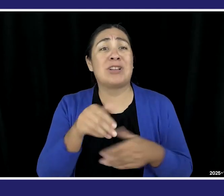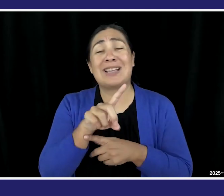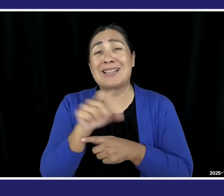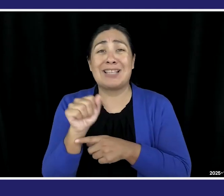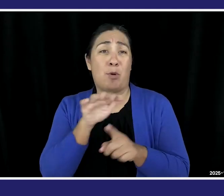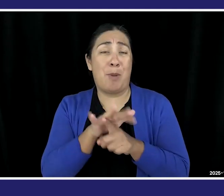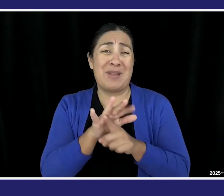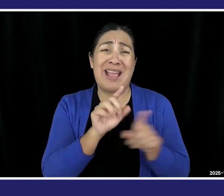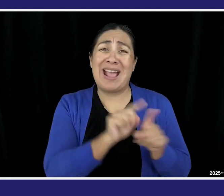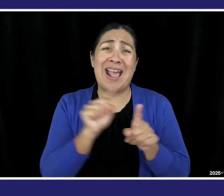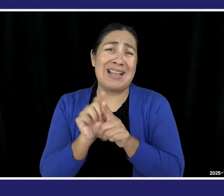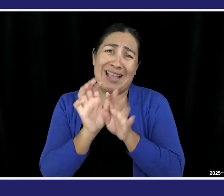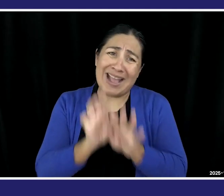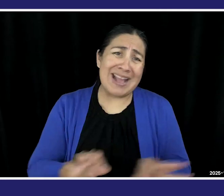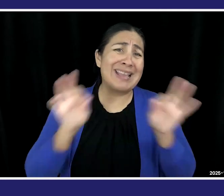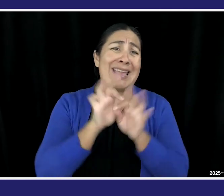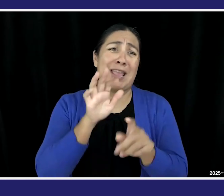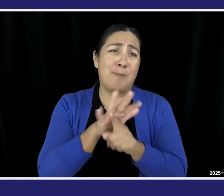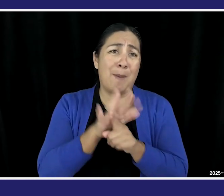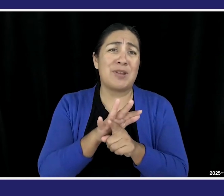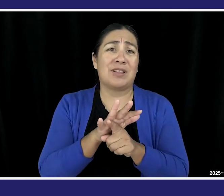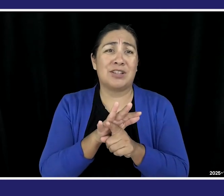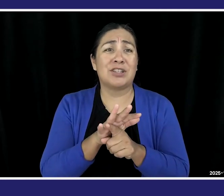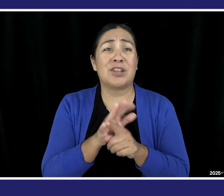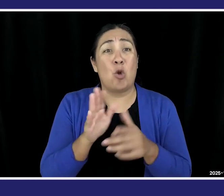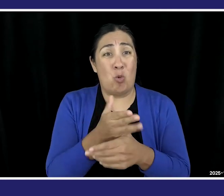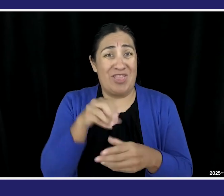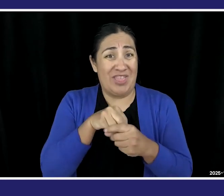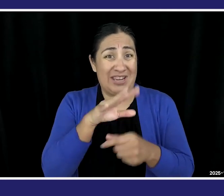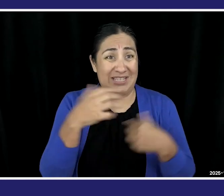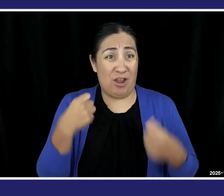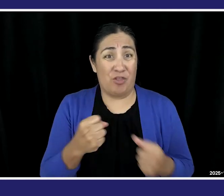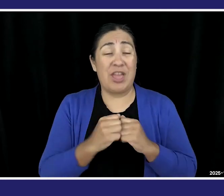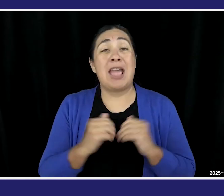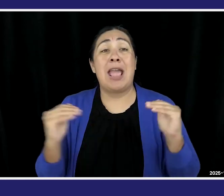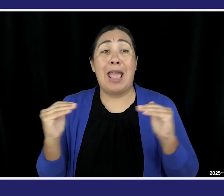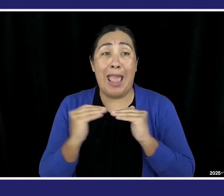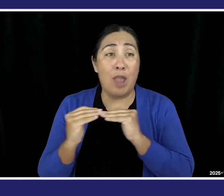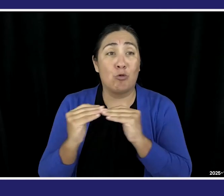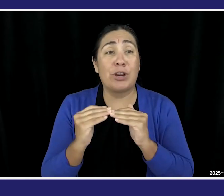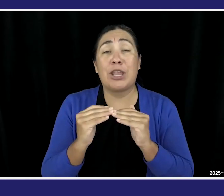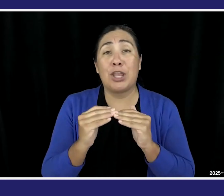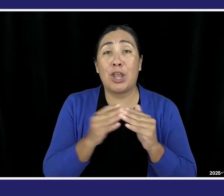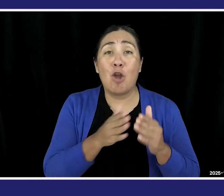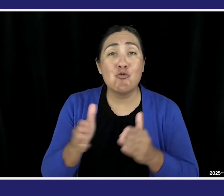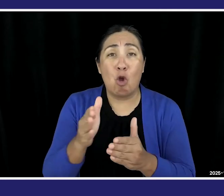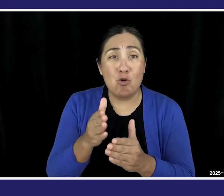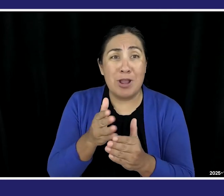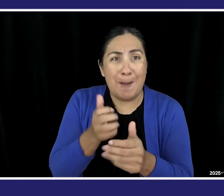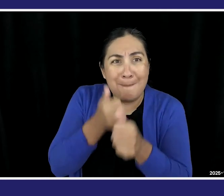key population within its health equity roadmap. We know this group is historically oppressed. And then you have